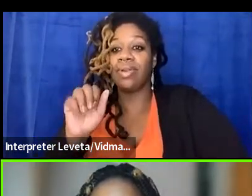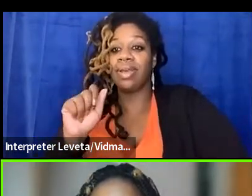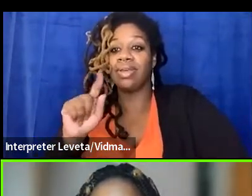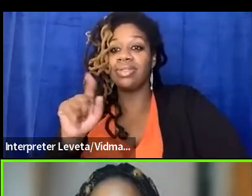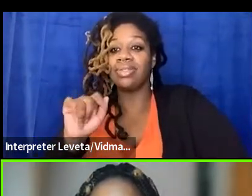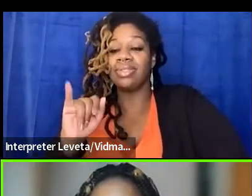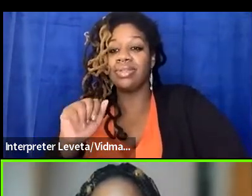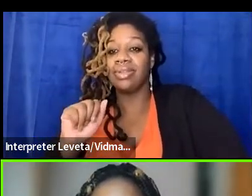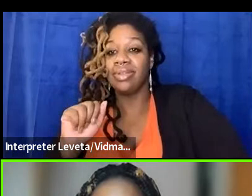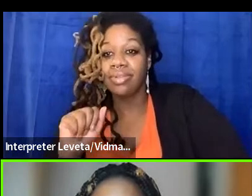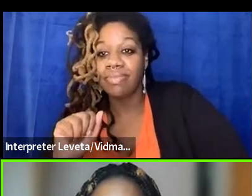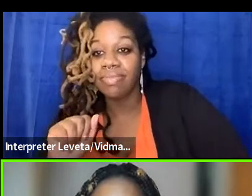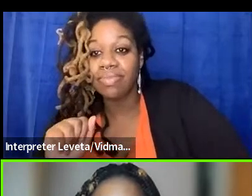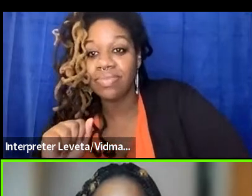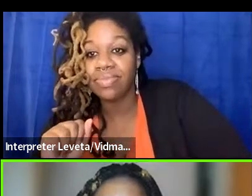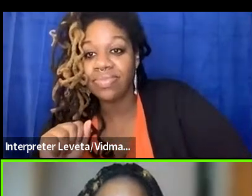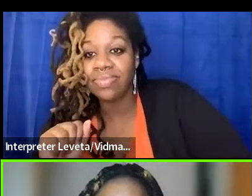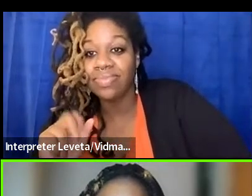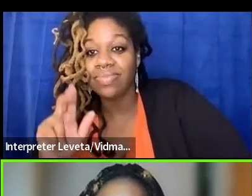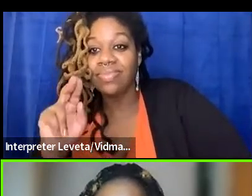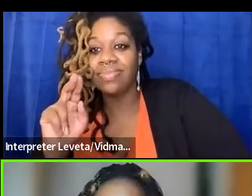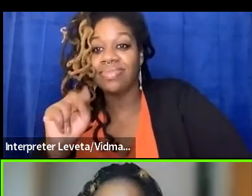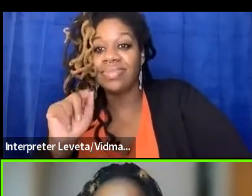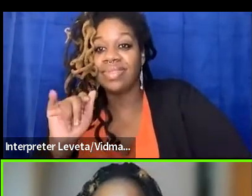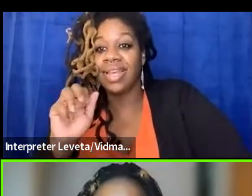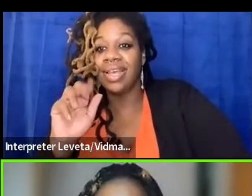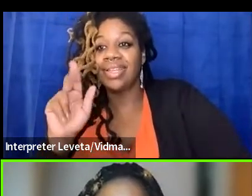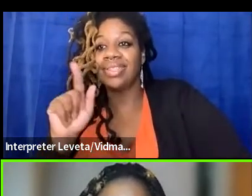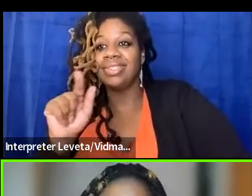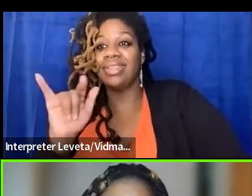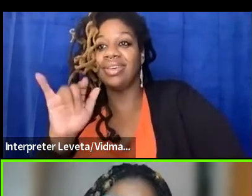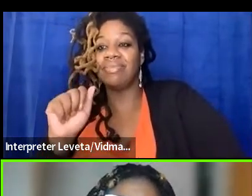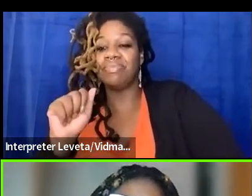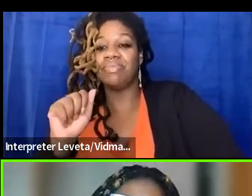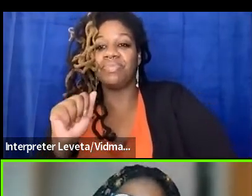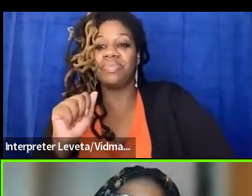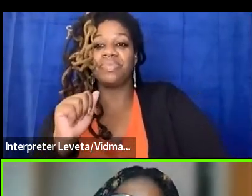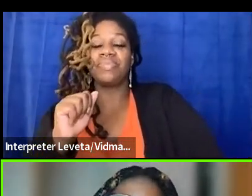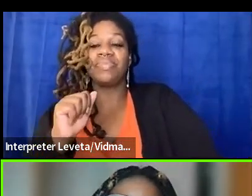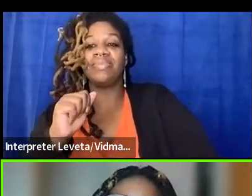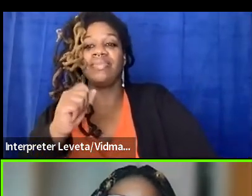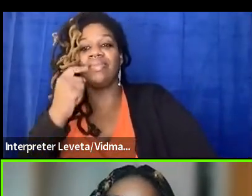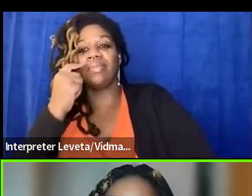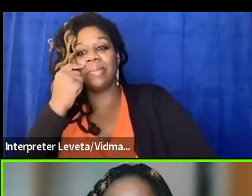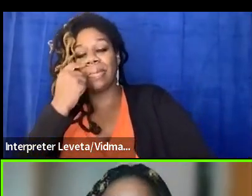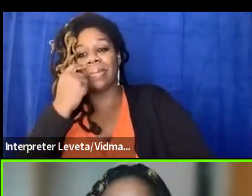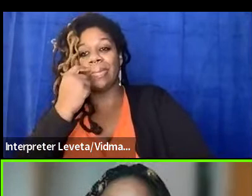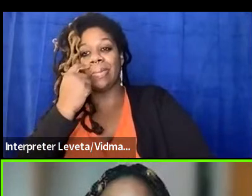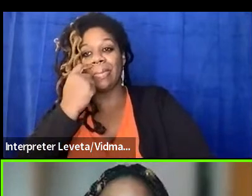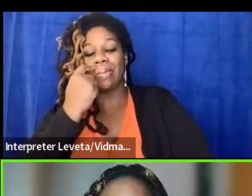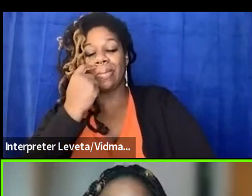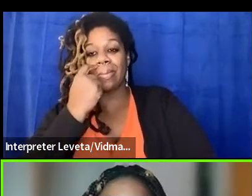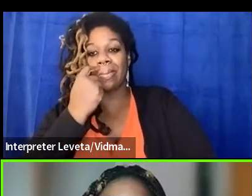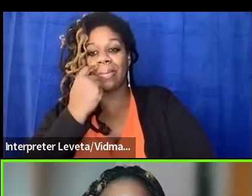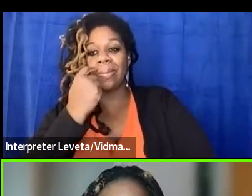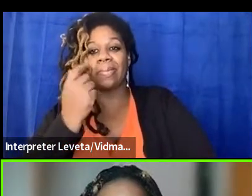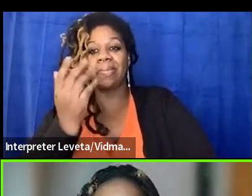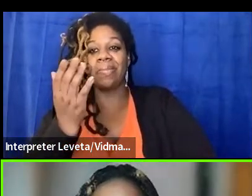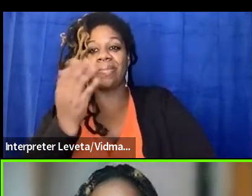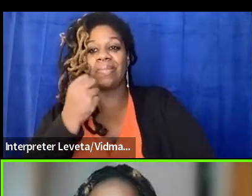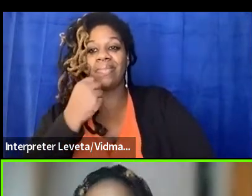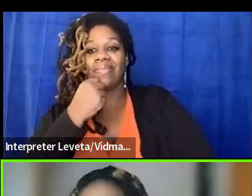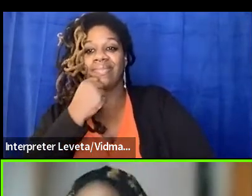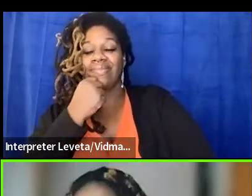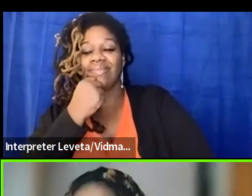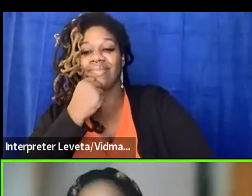someone say, does everyone read a ton of articles while sipping your coffee each morning? That's a really cute way